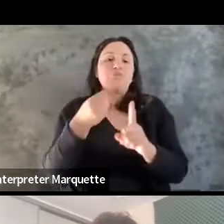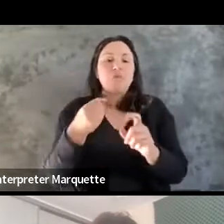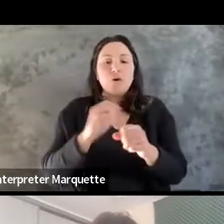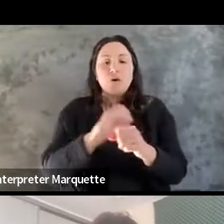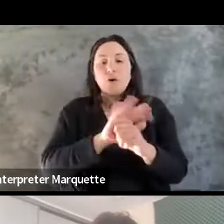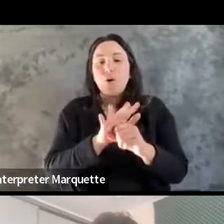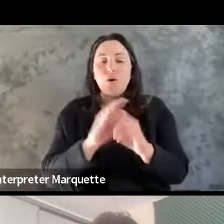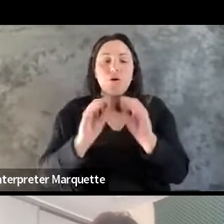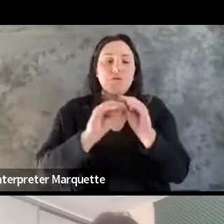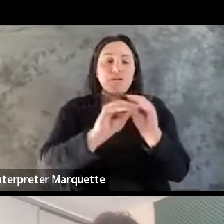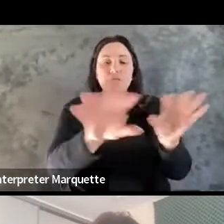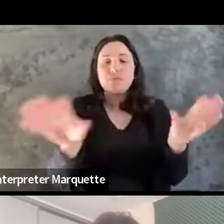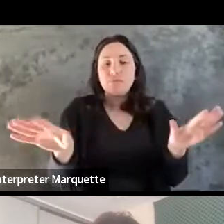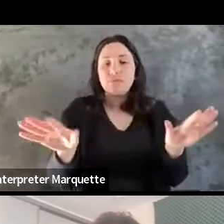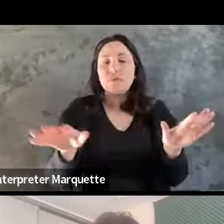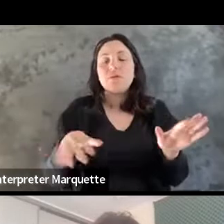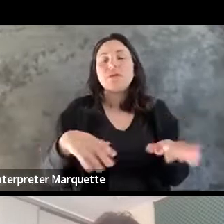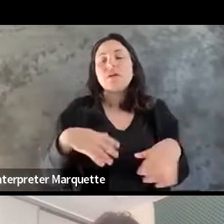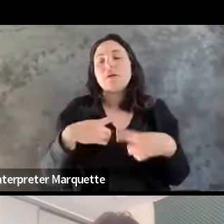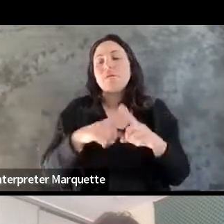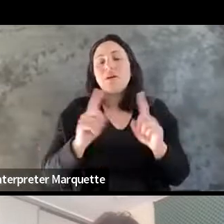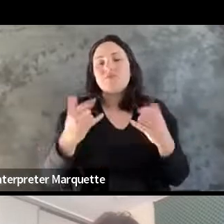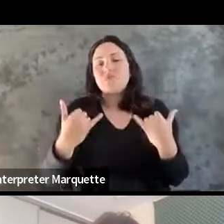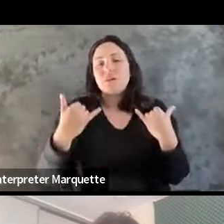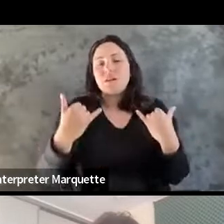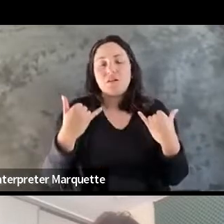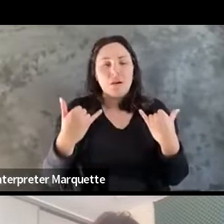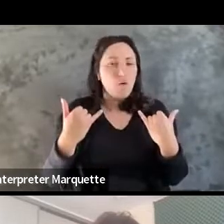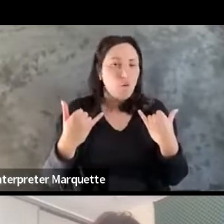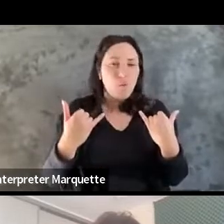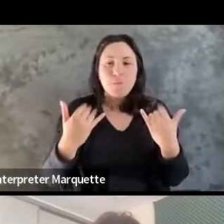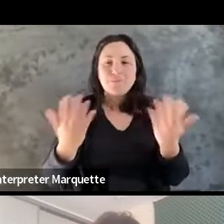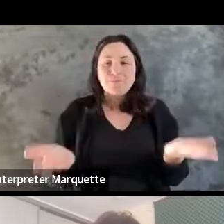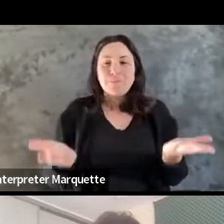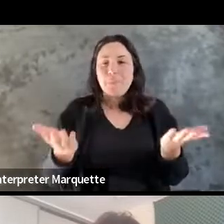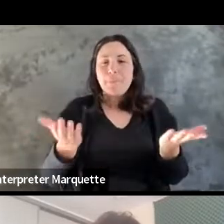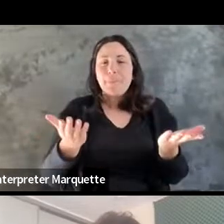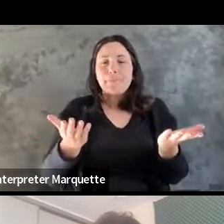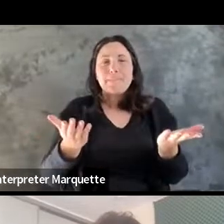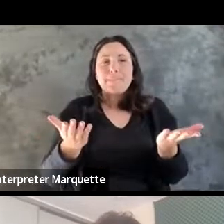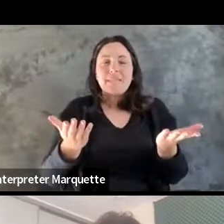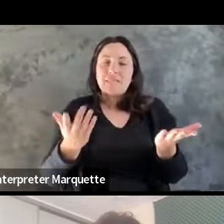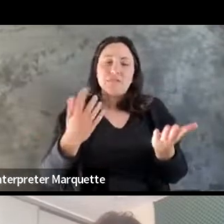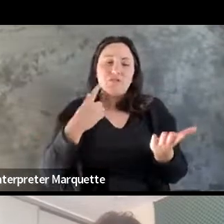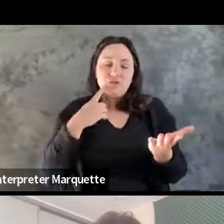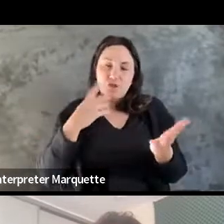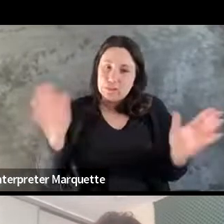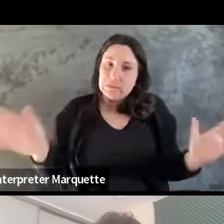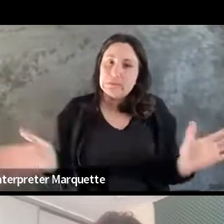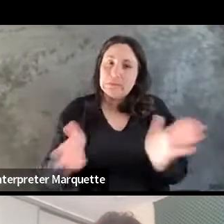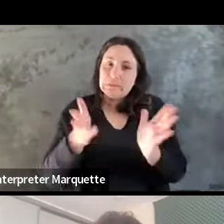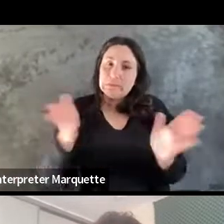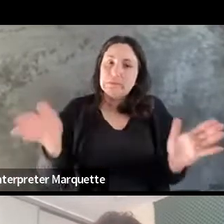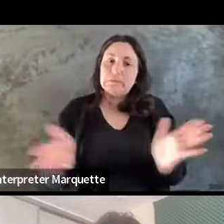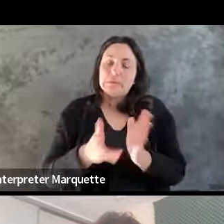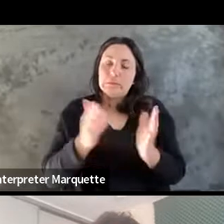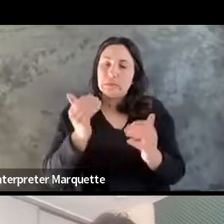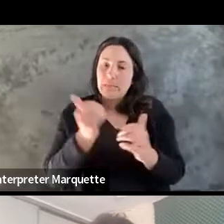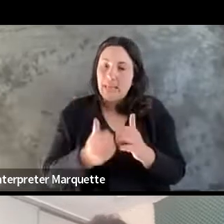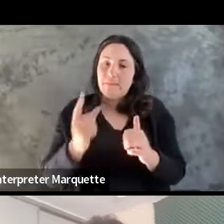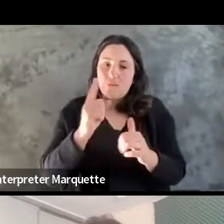But as we stand now, it'll be a situation as normal with students in person in the